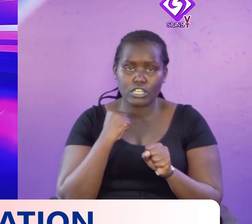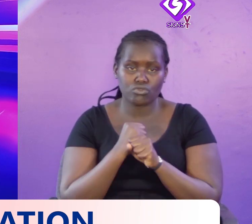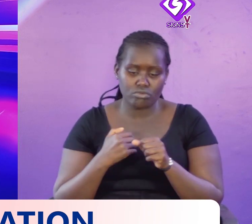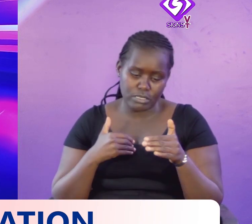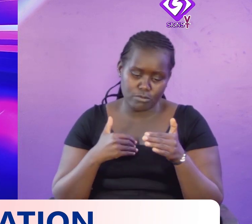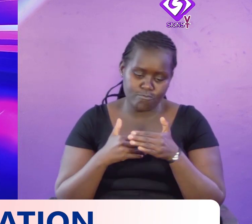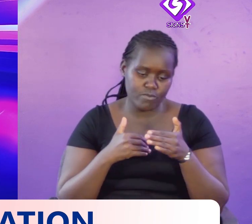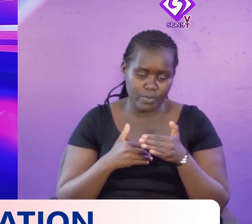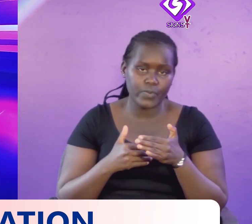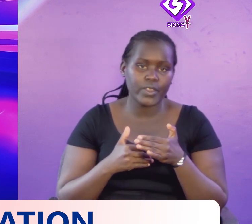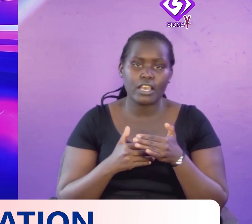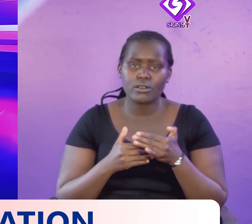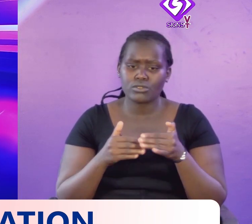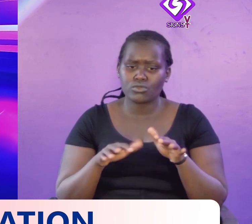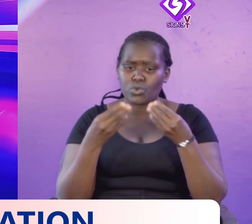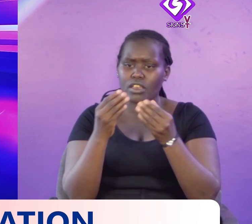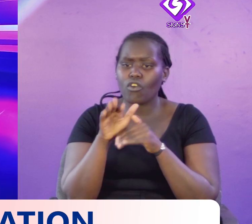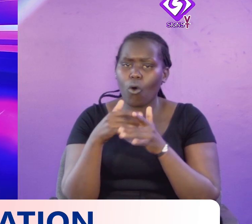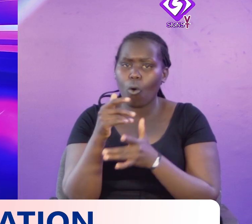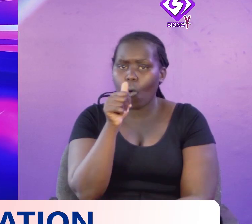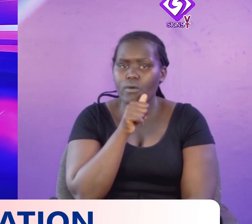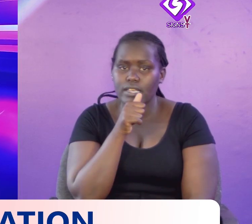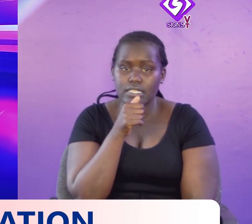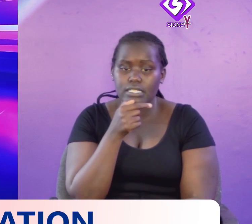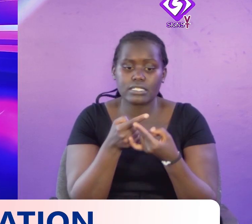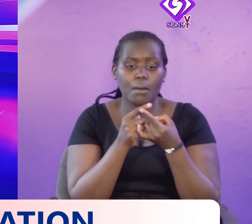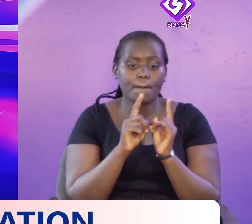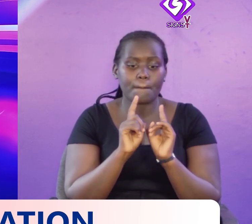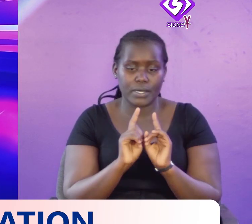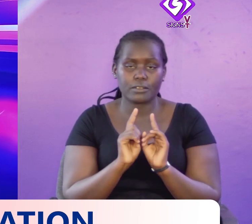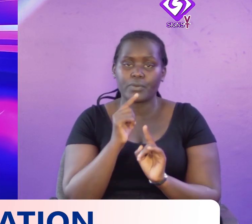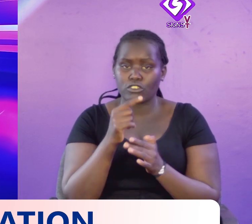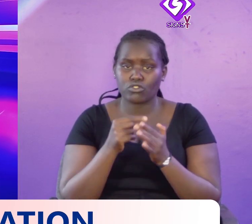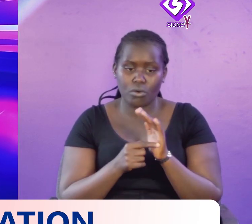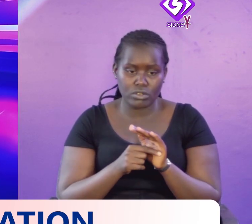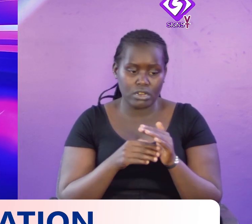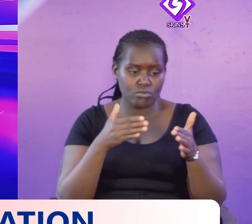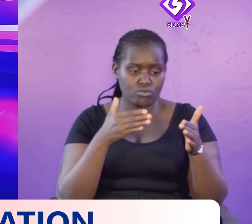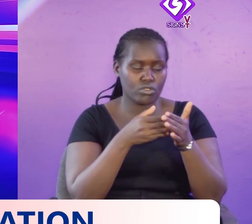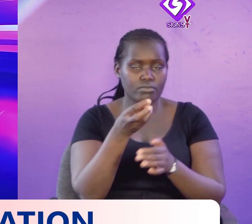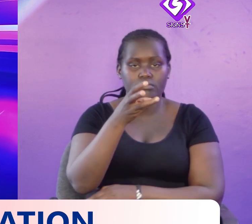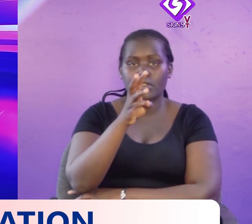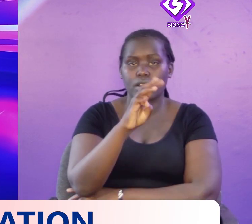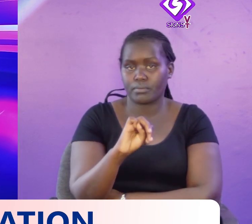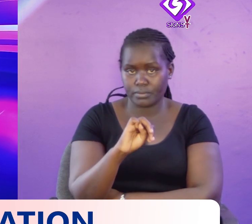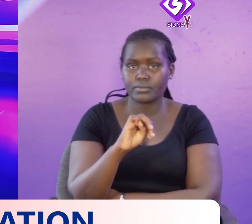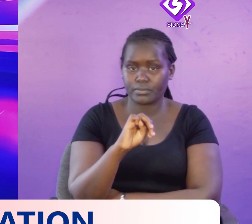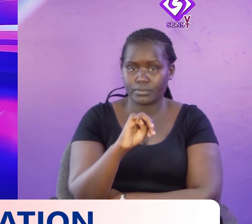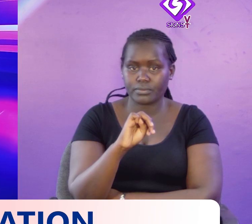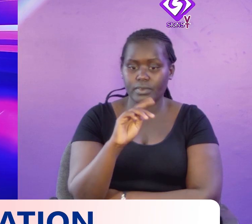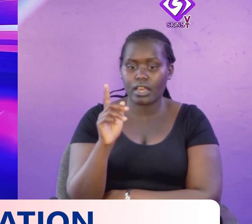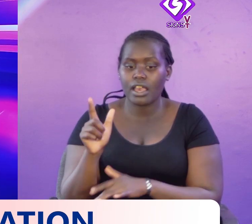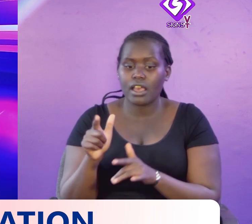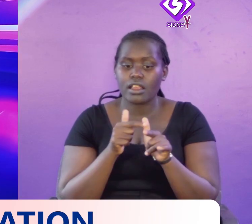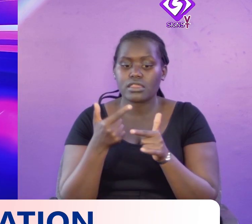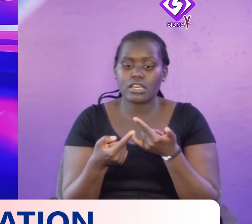knows all the secrets. But he makes sure that he sabotages them. Then it's the